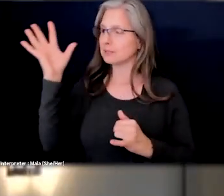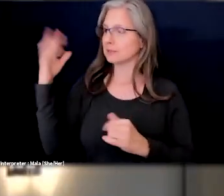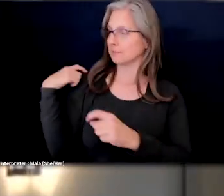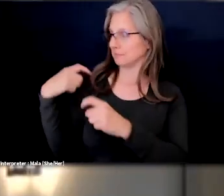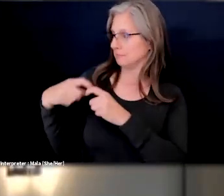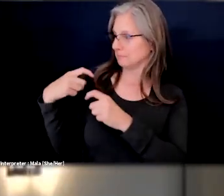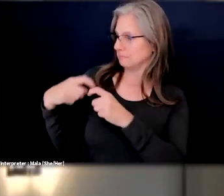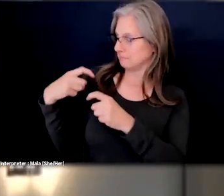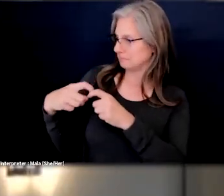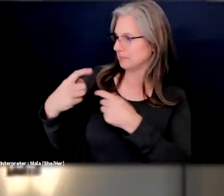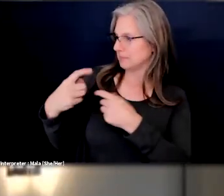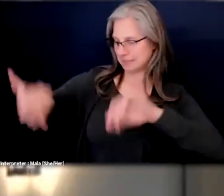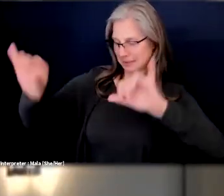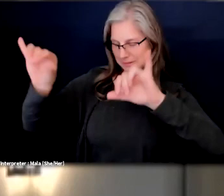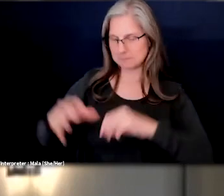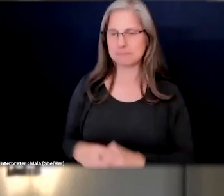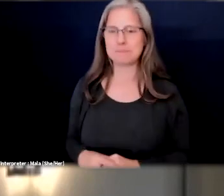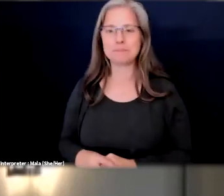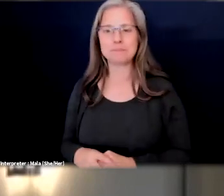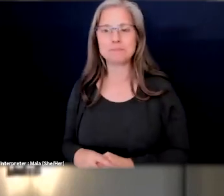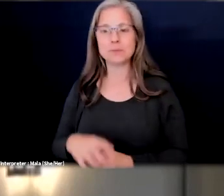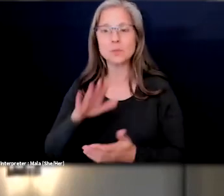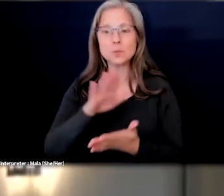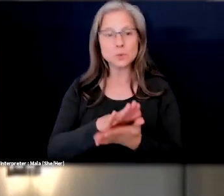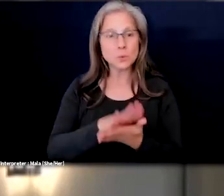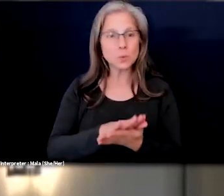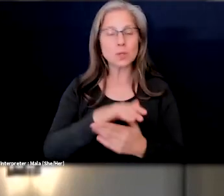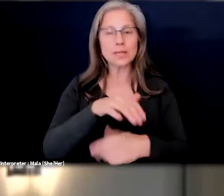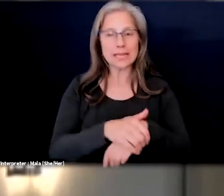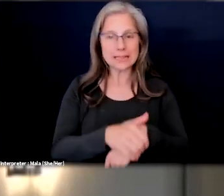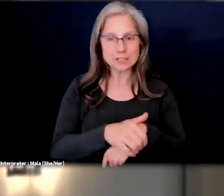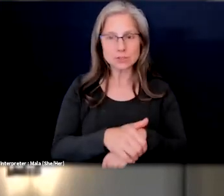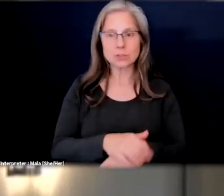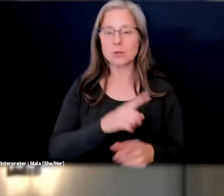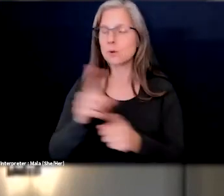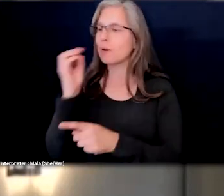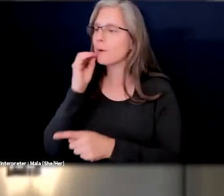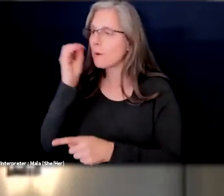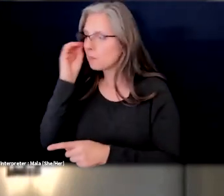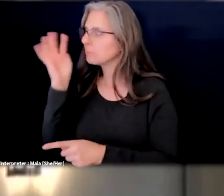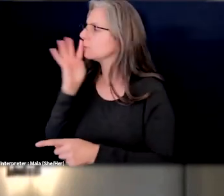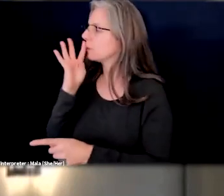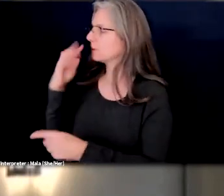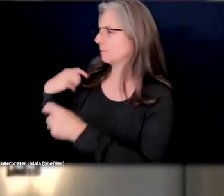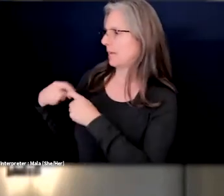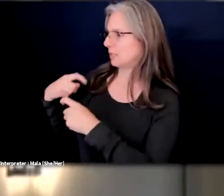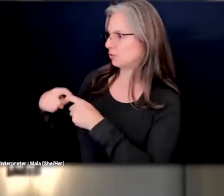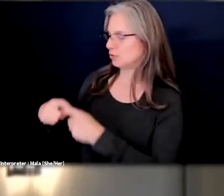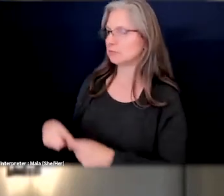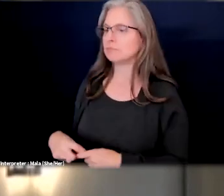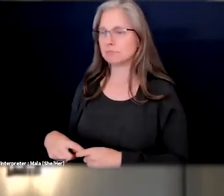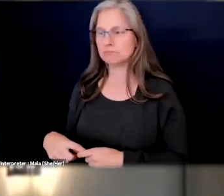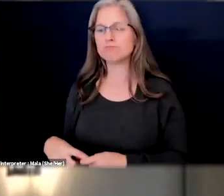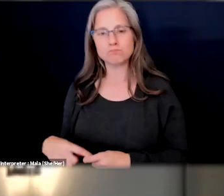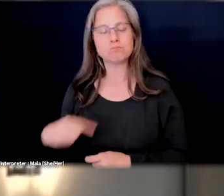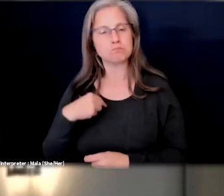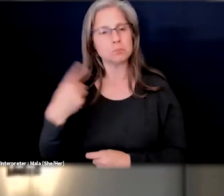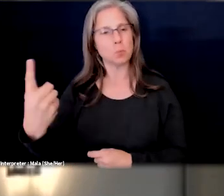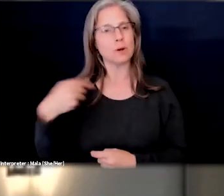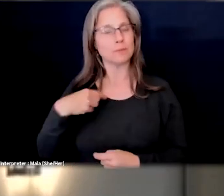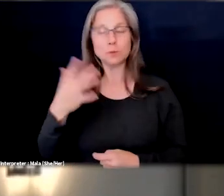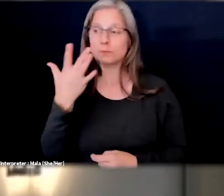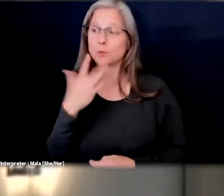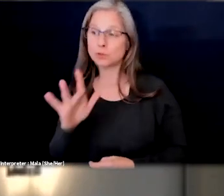Espanol. At school was all English and going home was all Spanish. So I was one of those